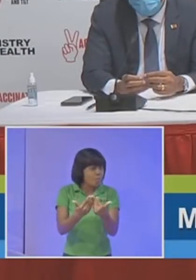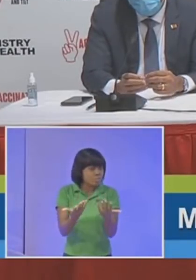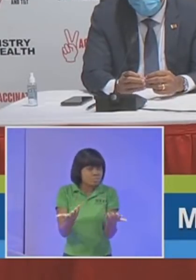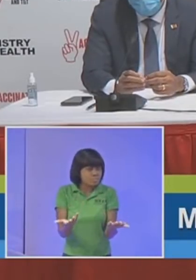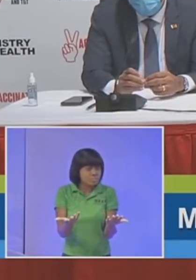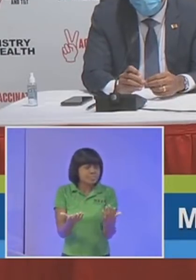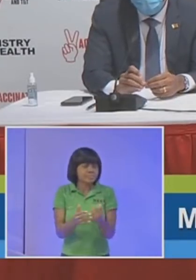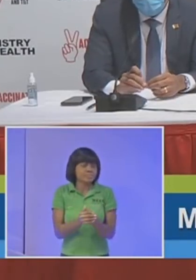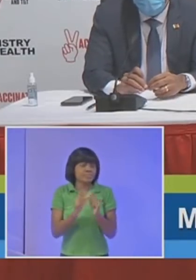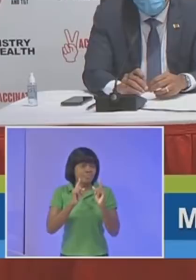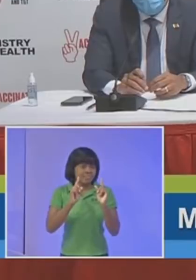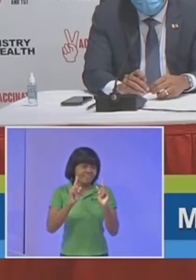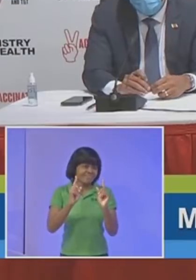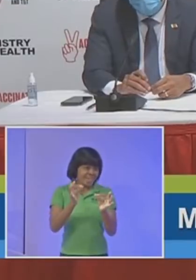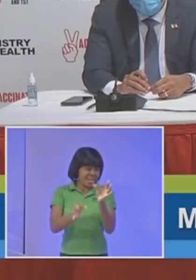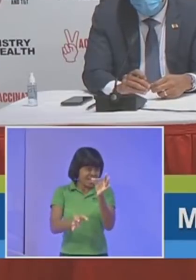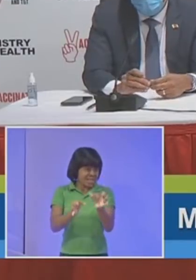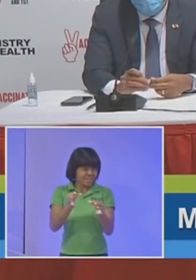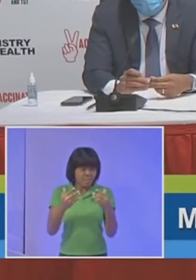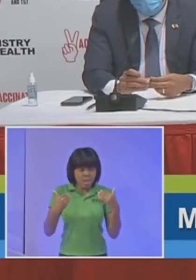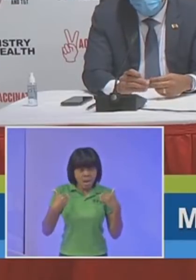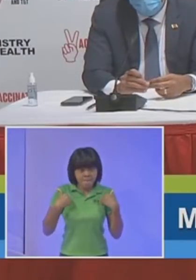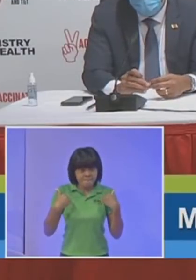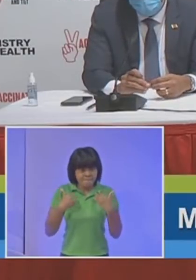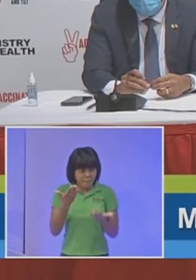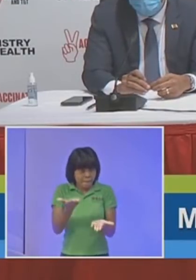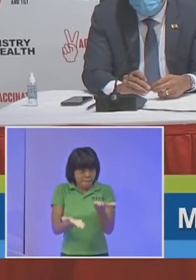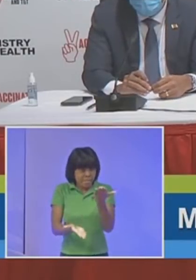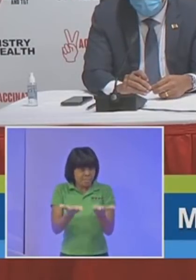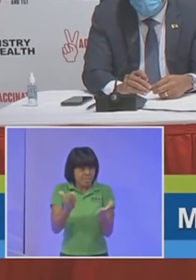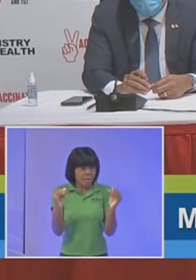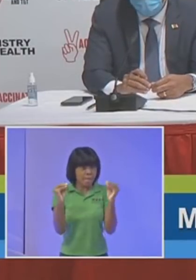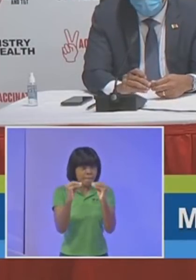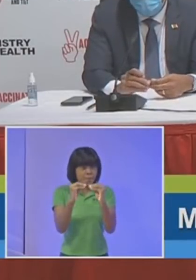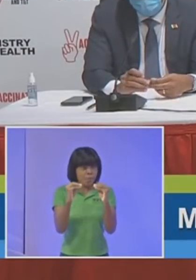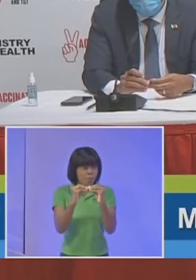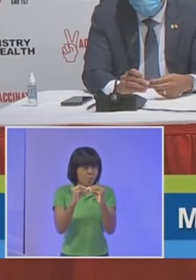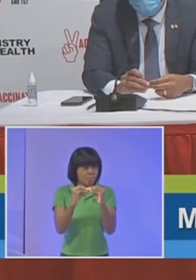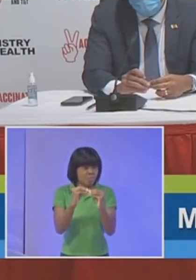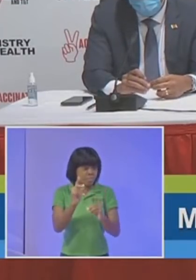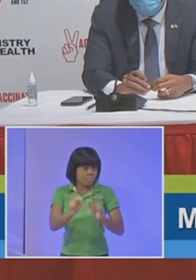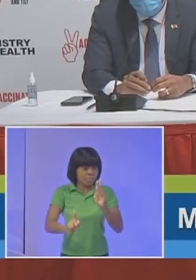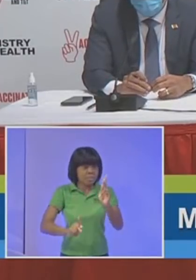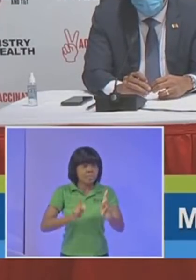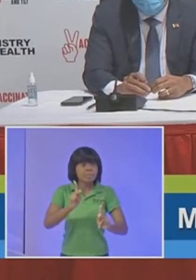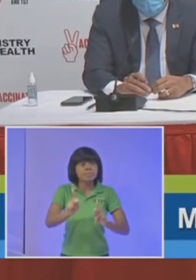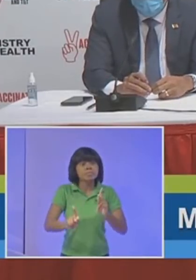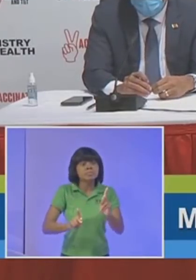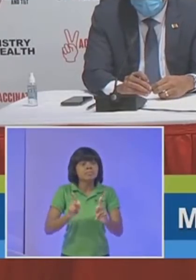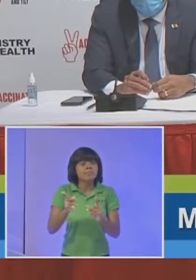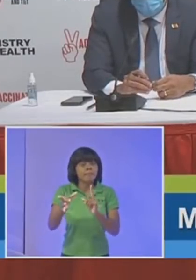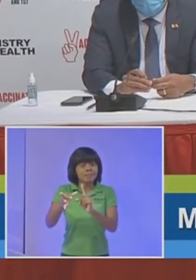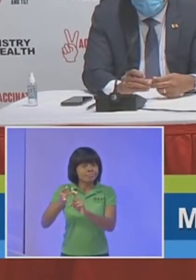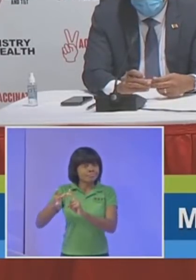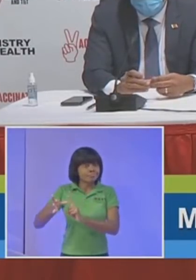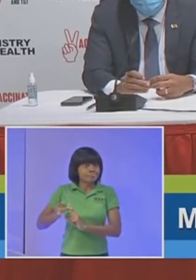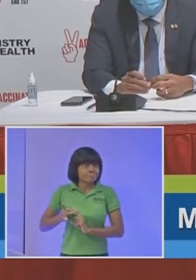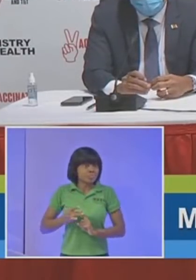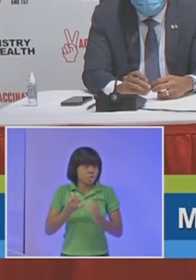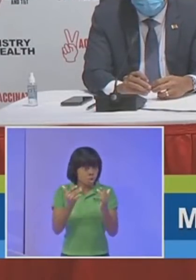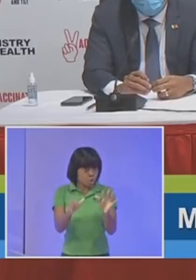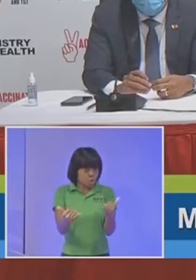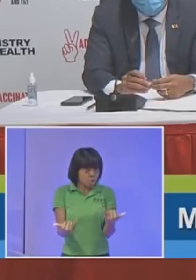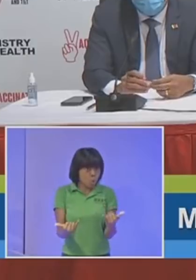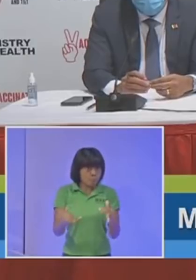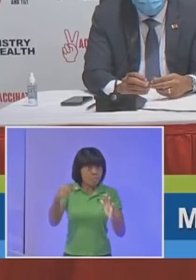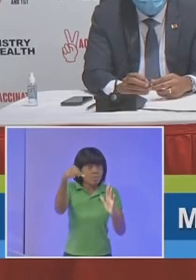events that are not necessarily allowed right now in terms of the taste of carnival concept, for example, FET's large events? Is